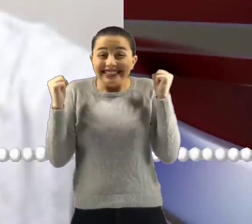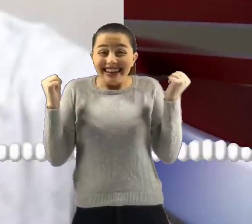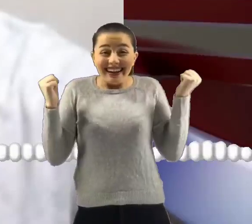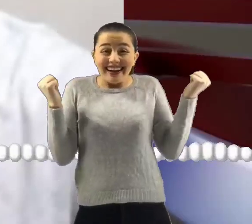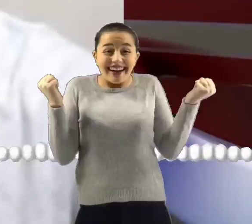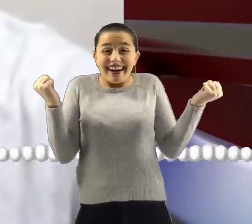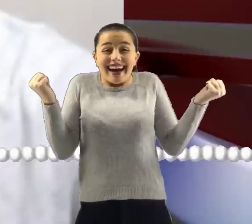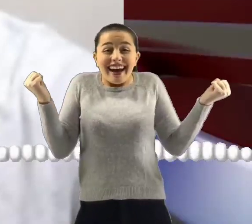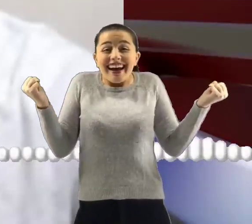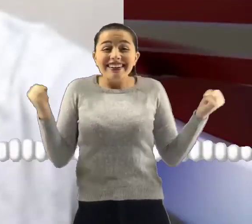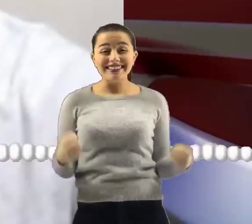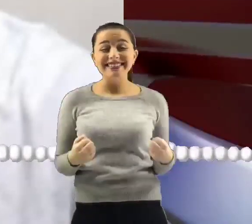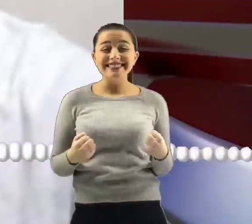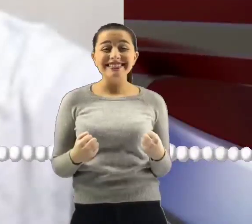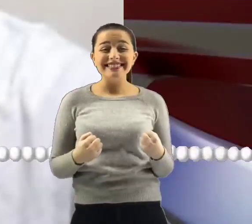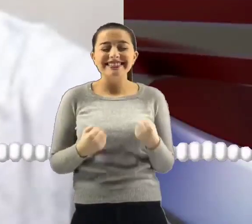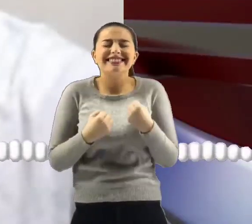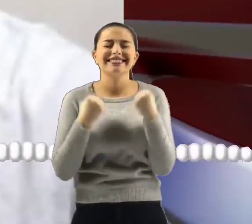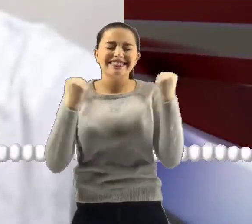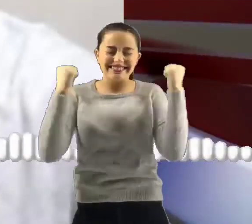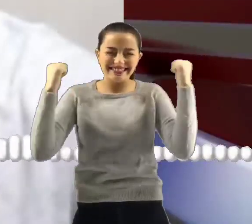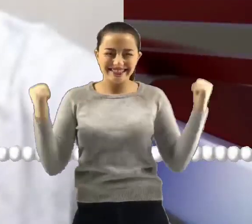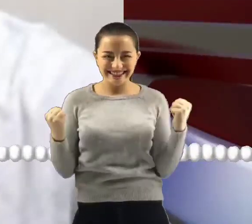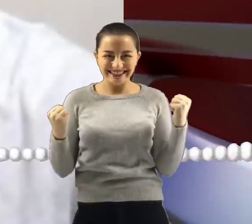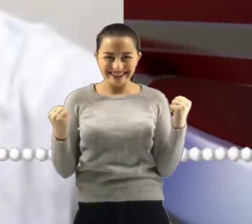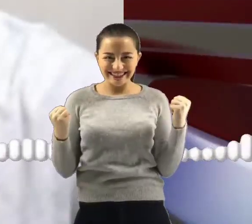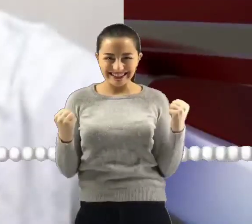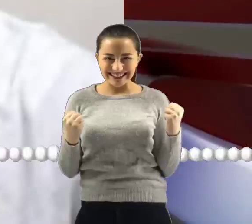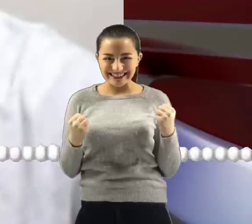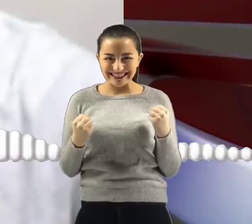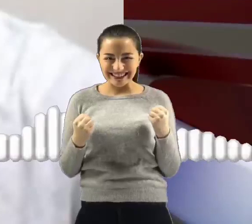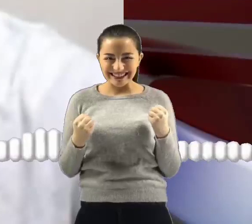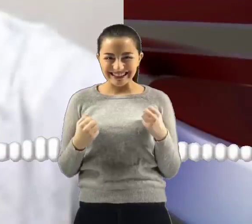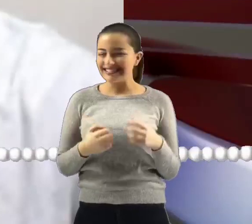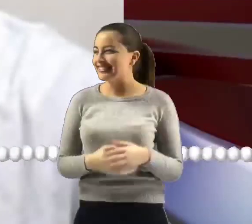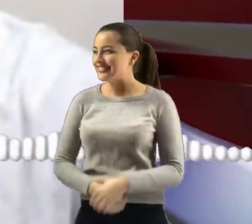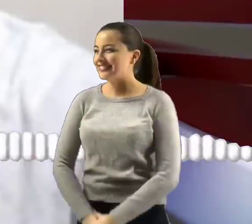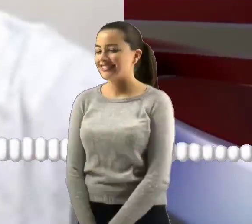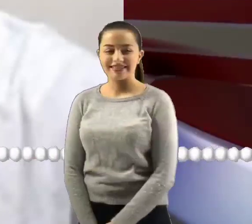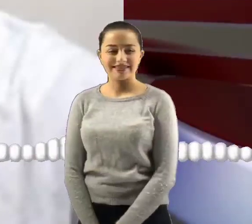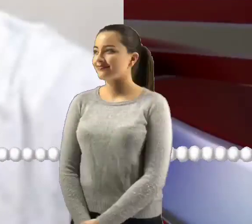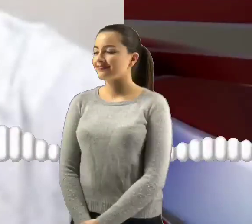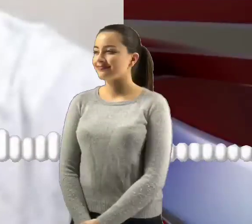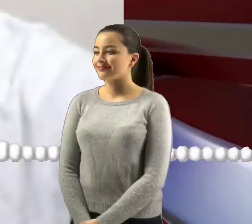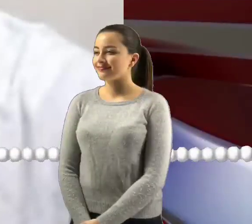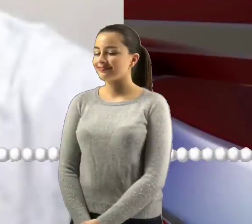aga malo on how long I am mana eto si we de aduka ye je de we ba